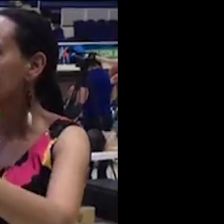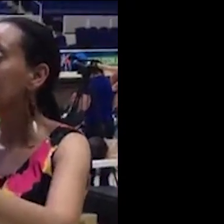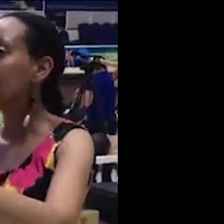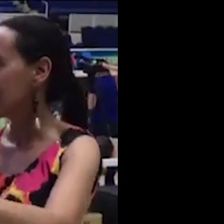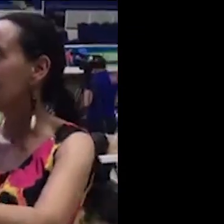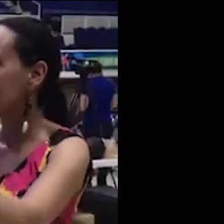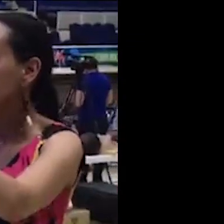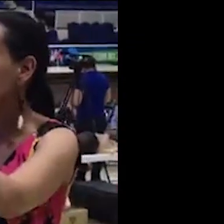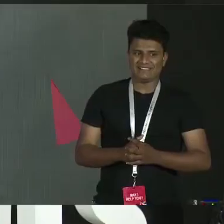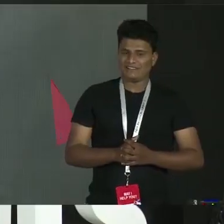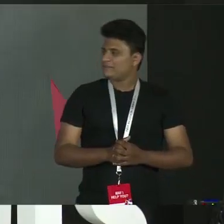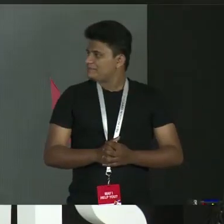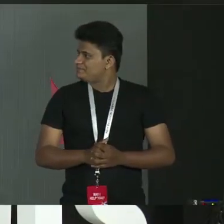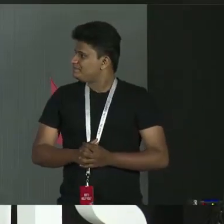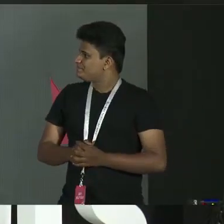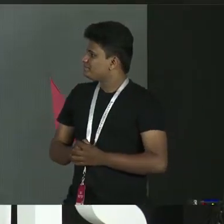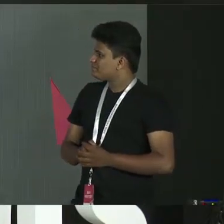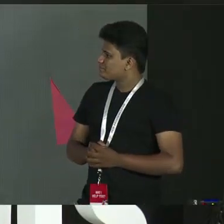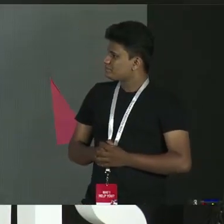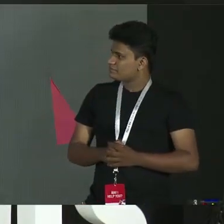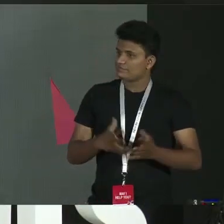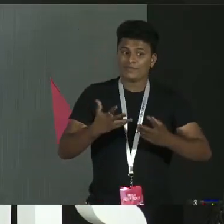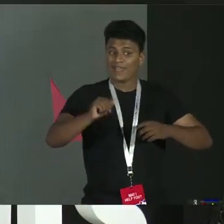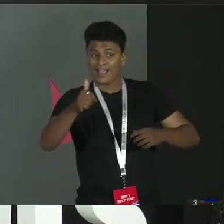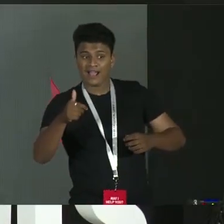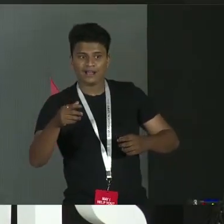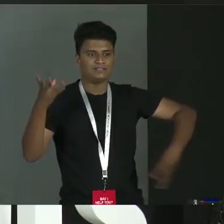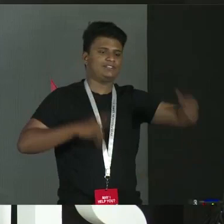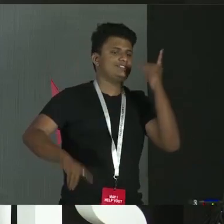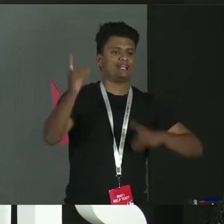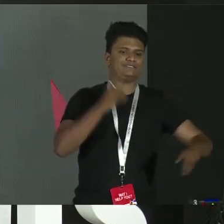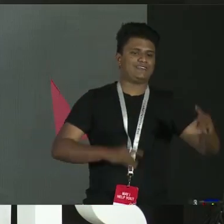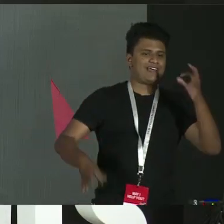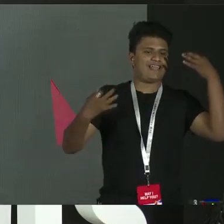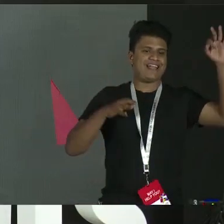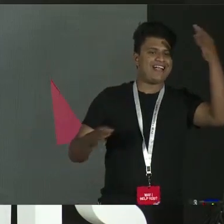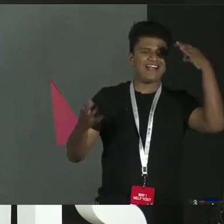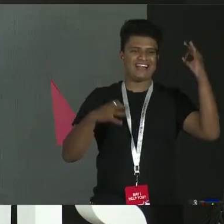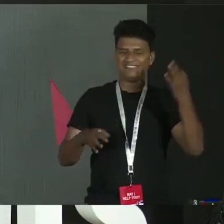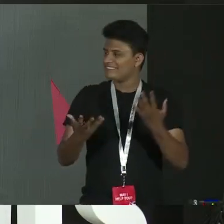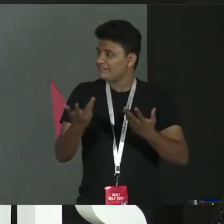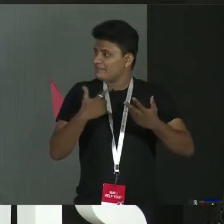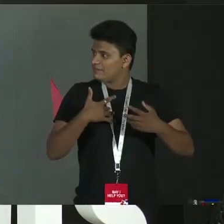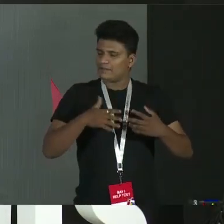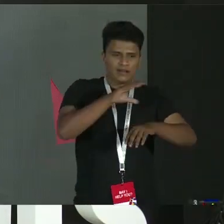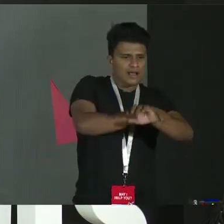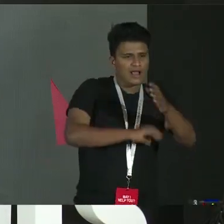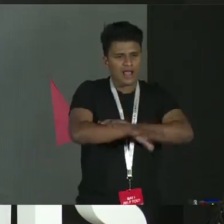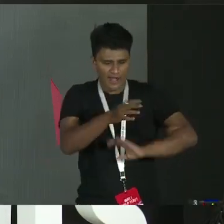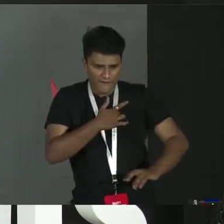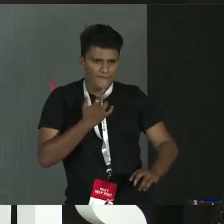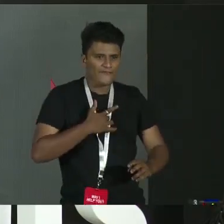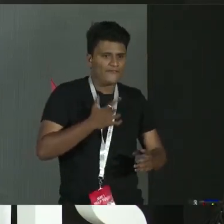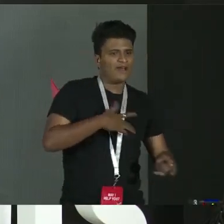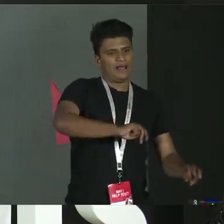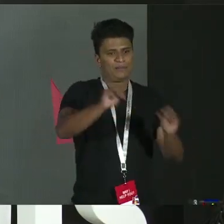Another form of communication is dance. Dance is a series of signals that